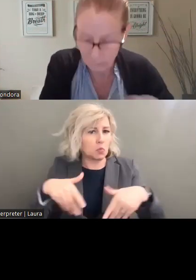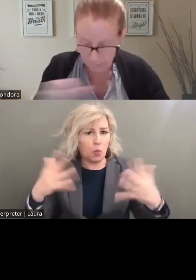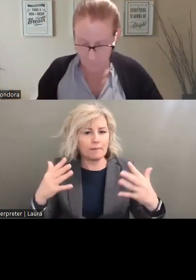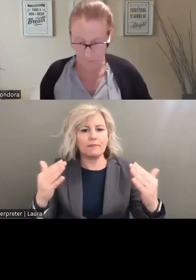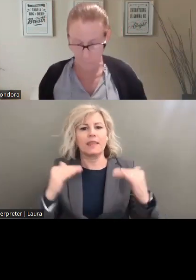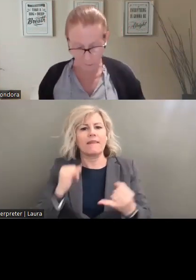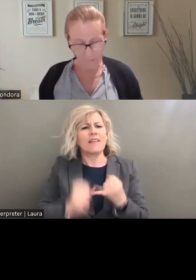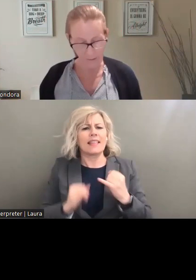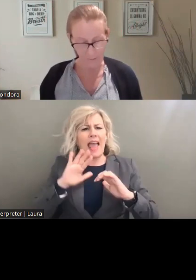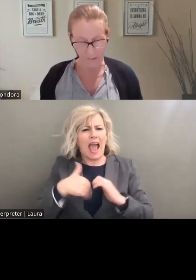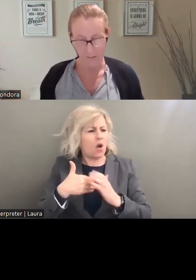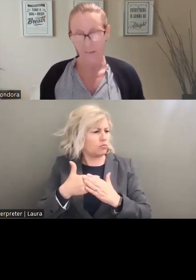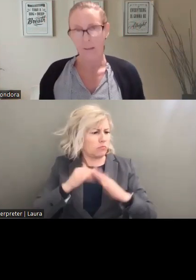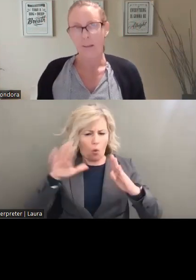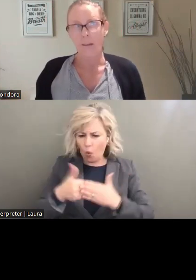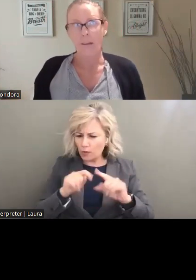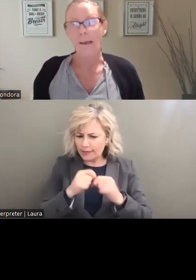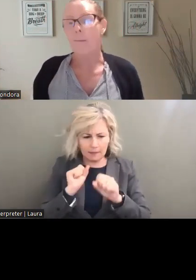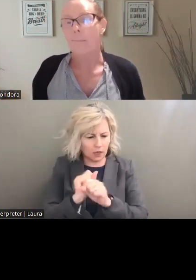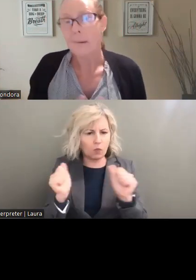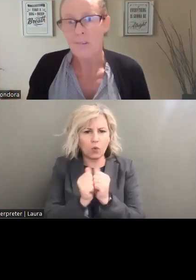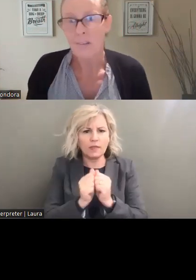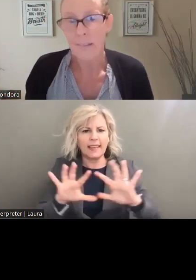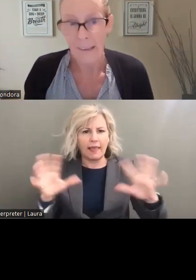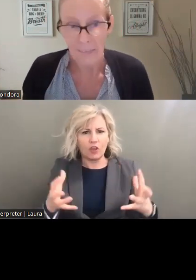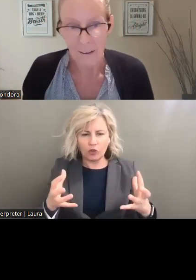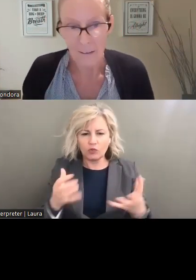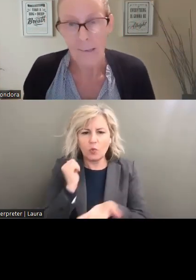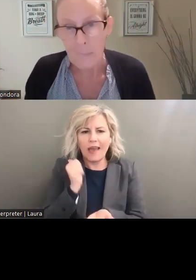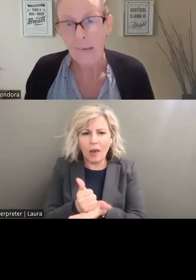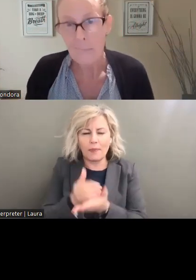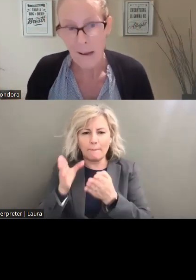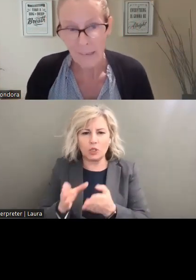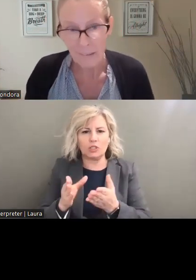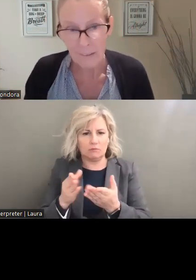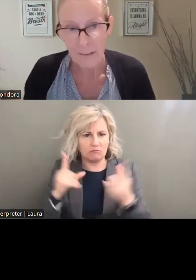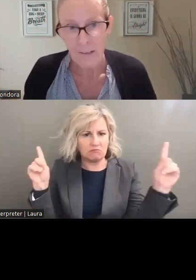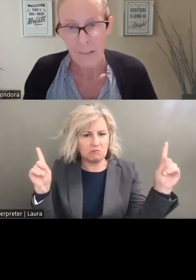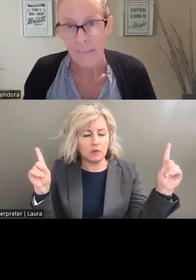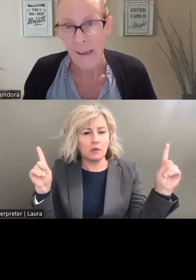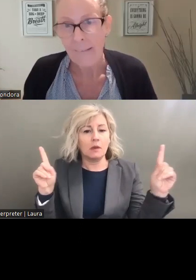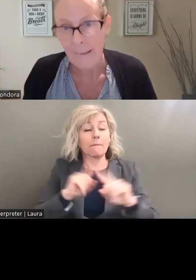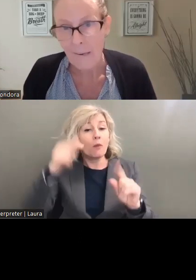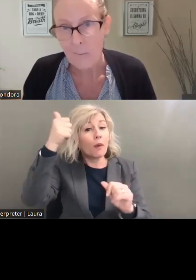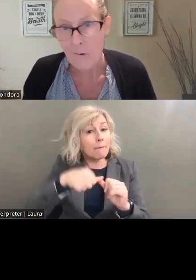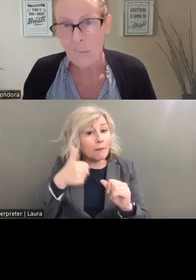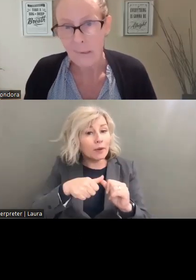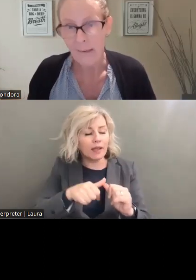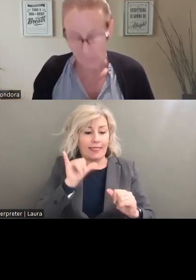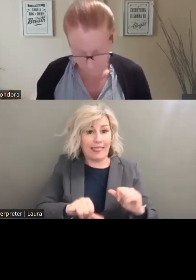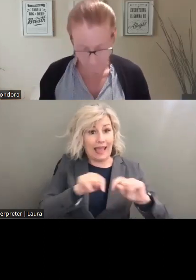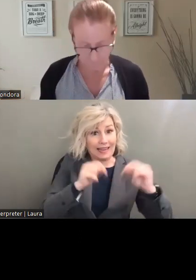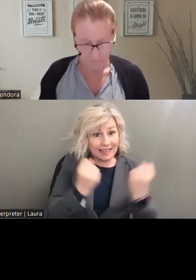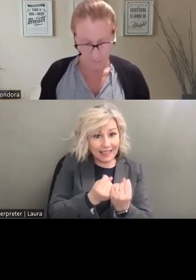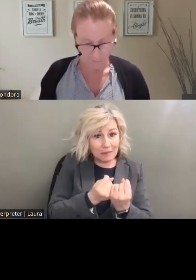the whole team going to work together to help the person to get there? Keeping in mind that that team should